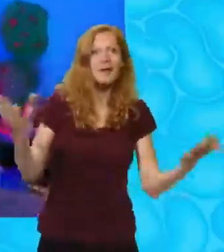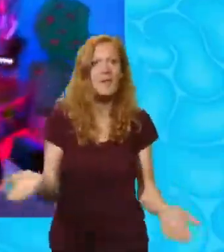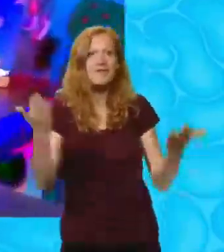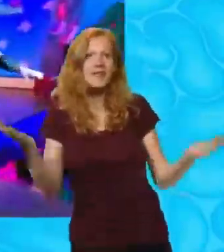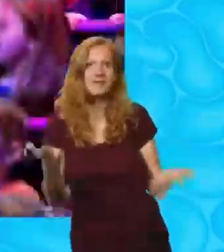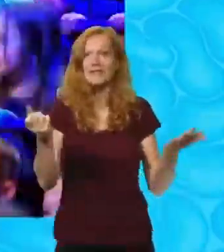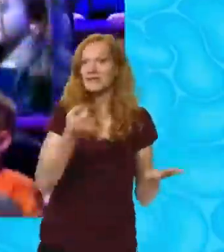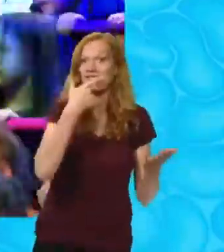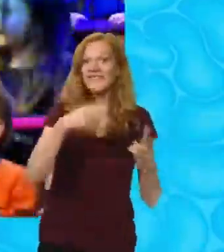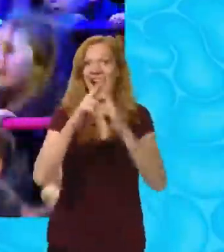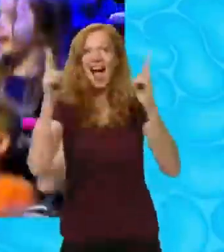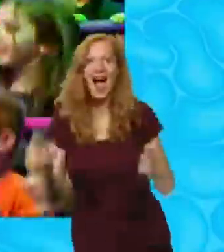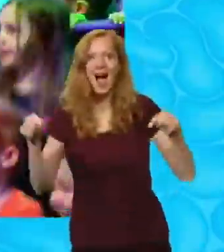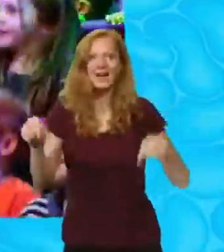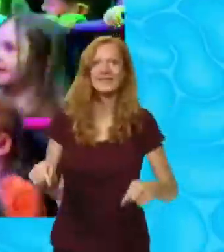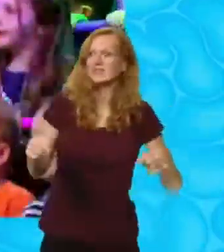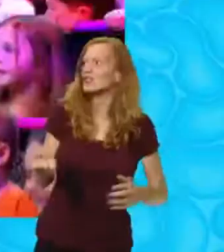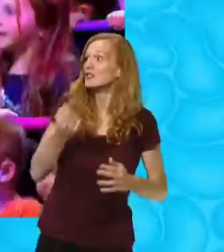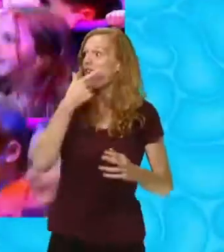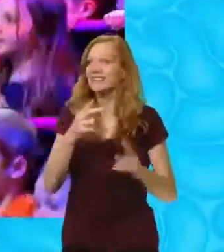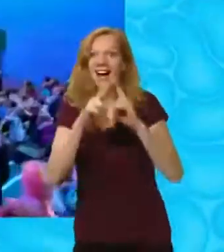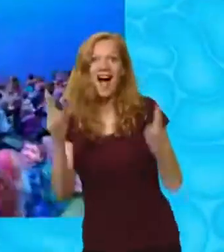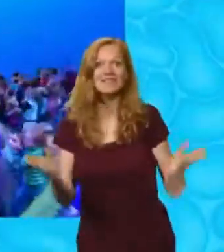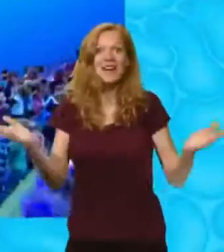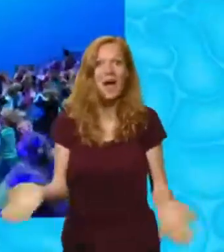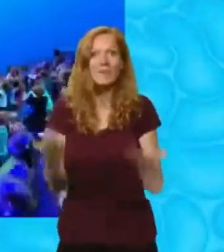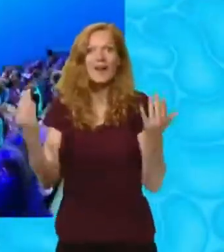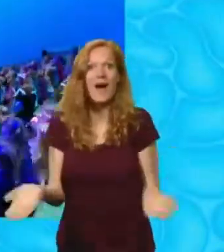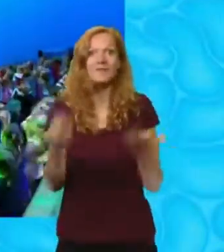Woo! Yeah! All